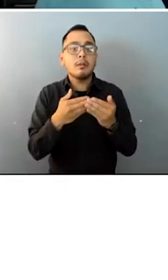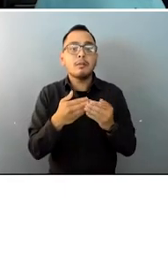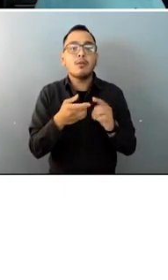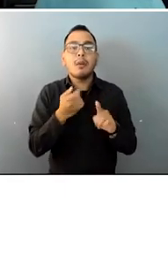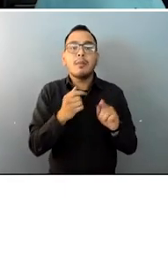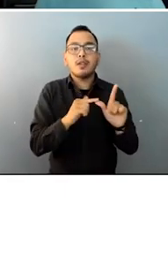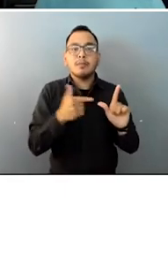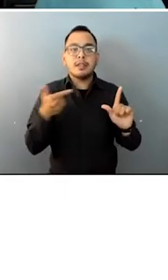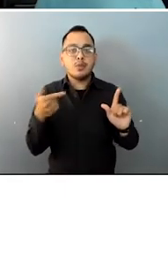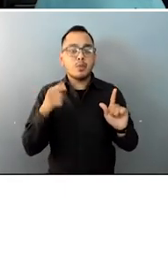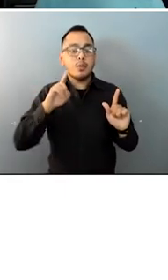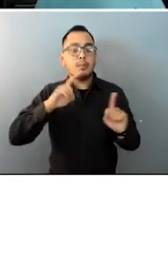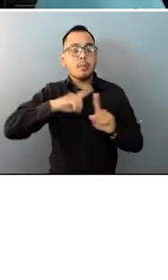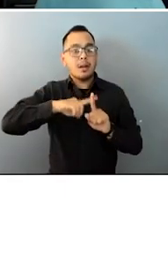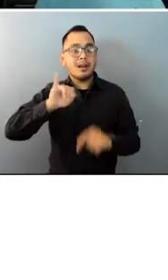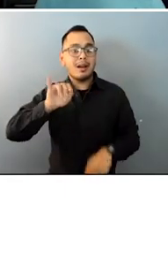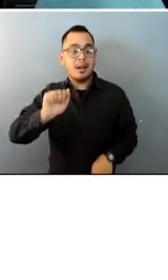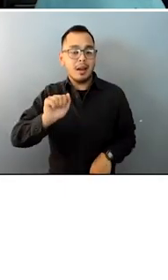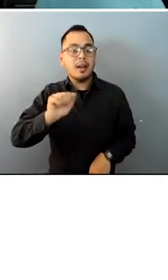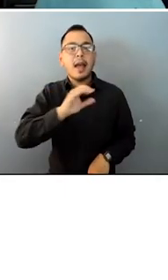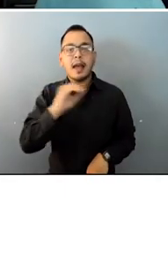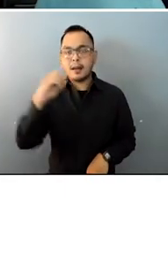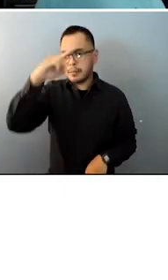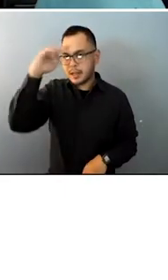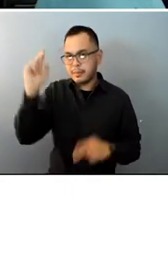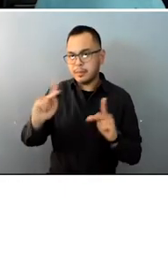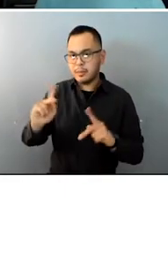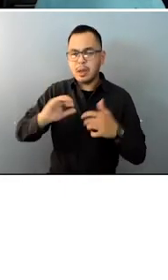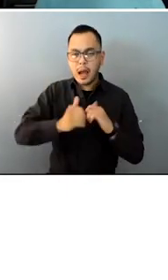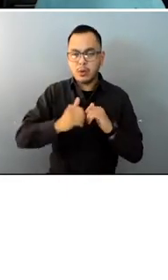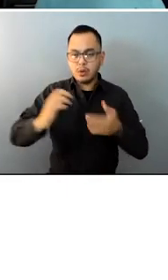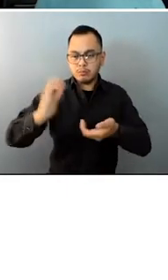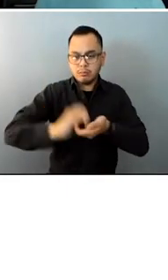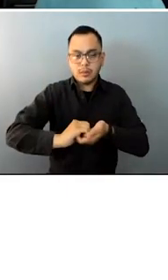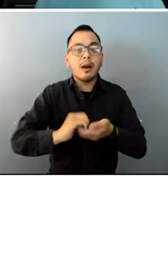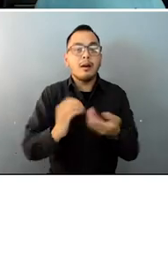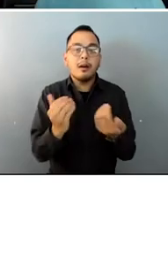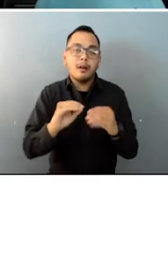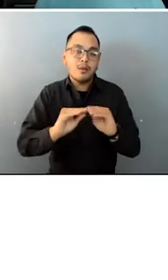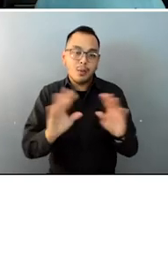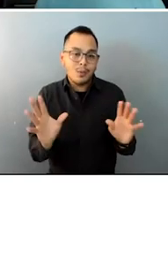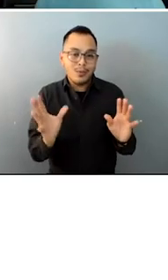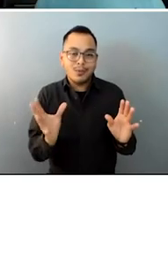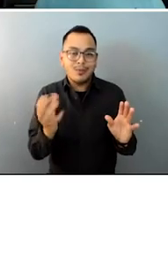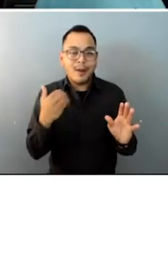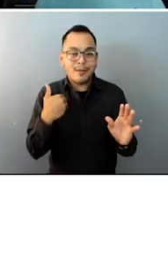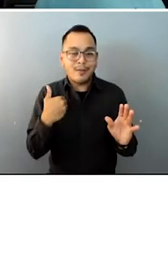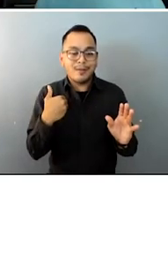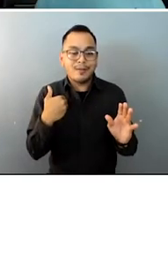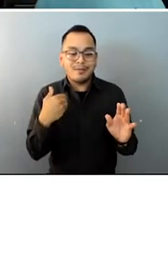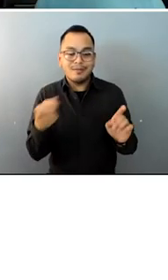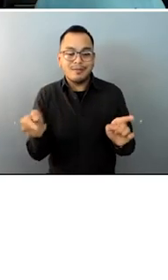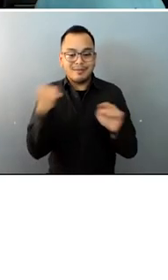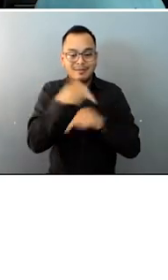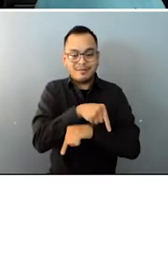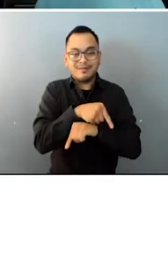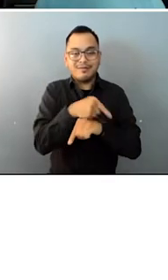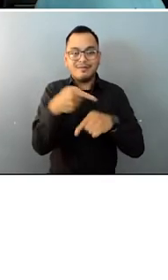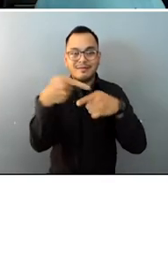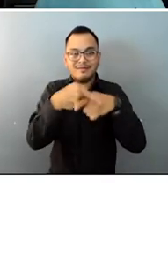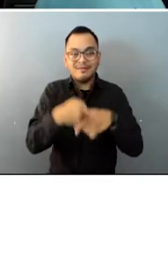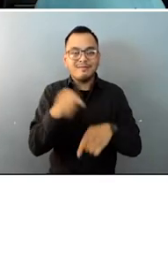LGBTQ plus IA folk and Black folk, who do, of course, obviously exist at an intersection, but